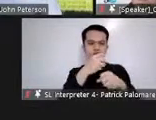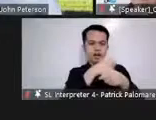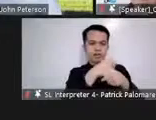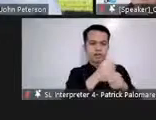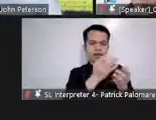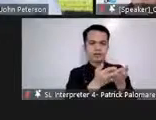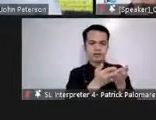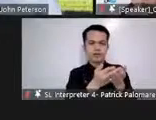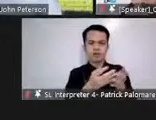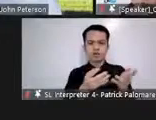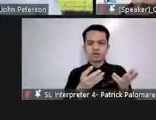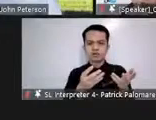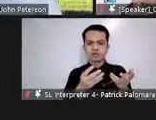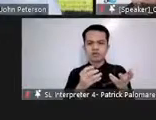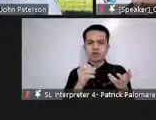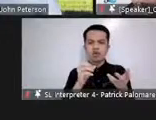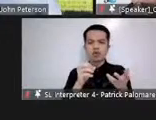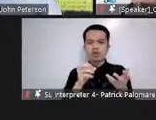like those species in the